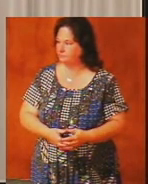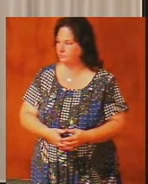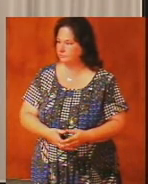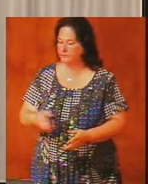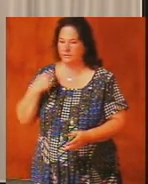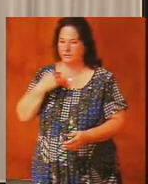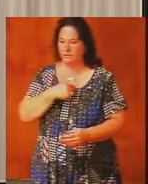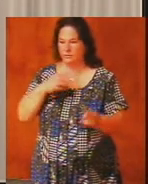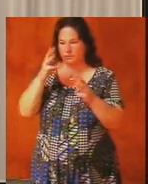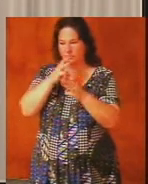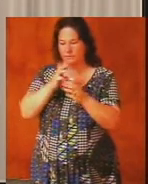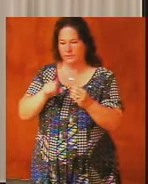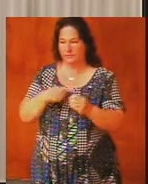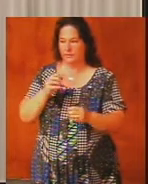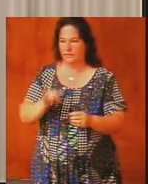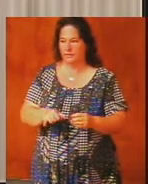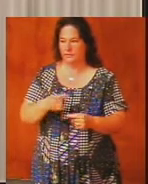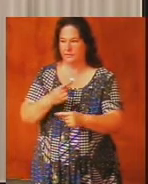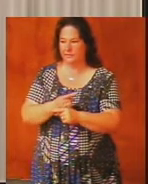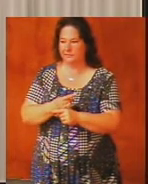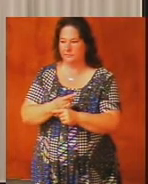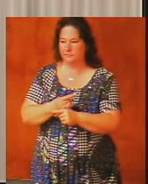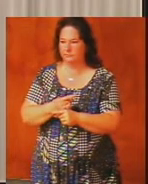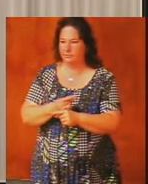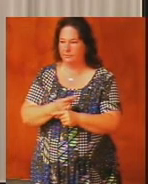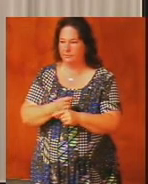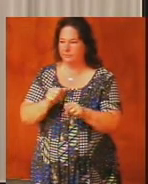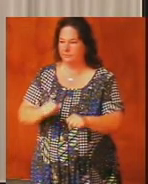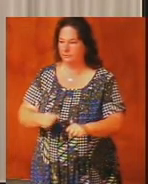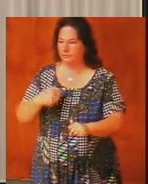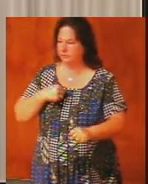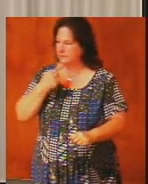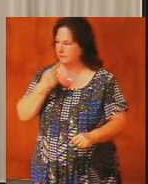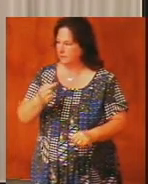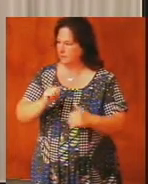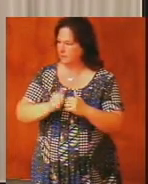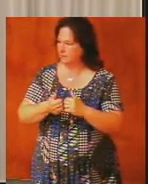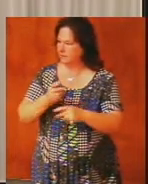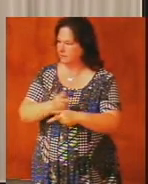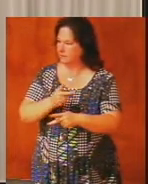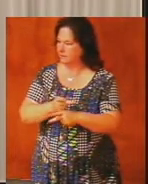We're worried about that, aren't we? Can I tell you how to deal with that?